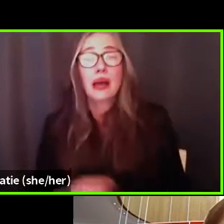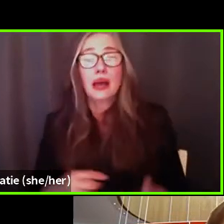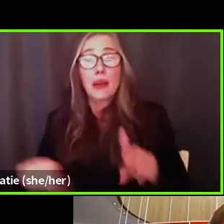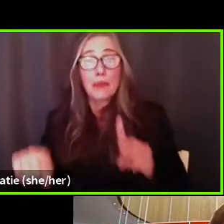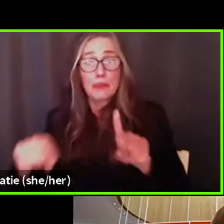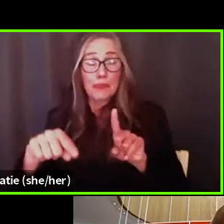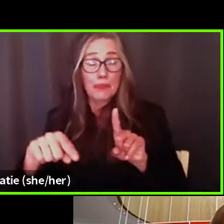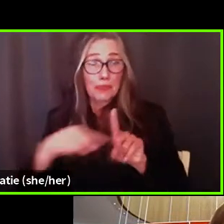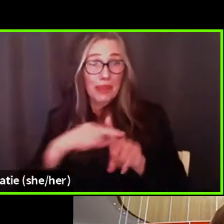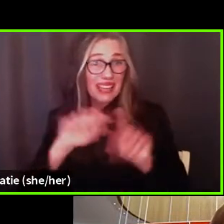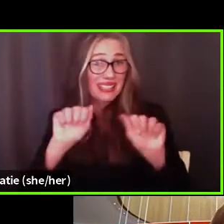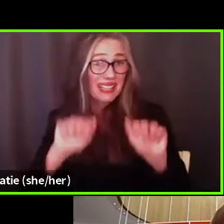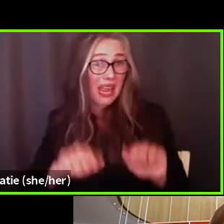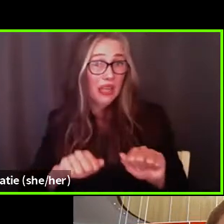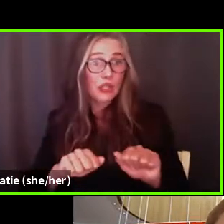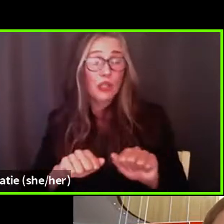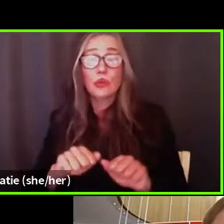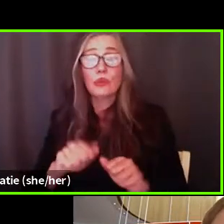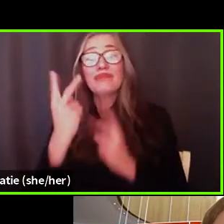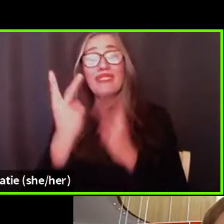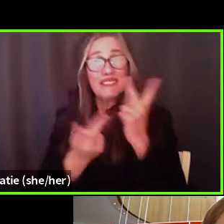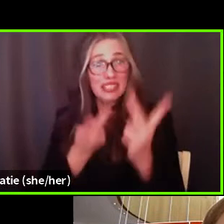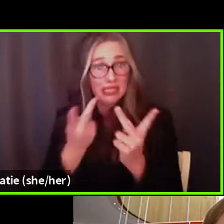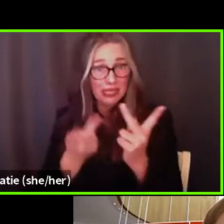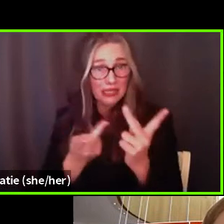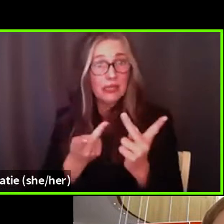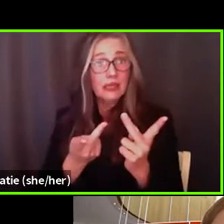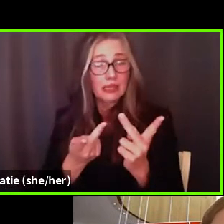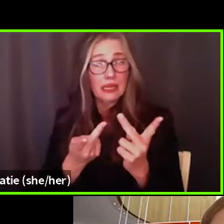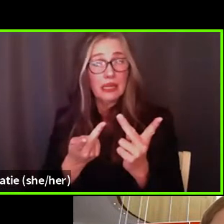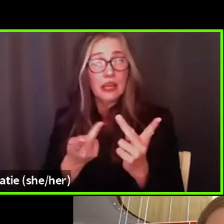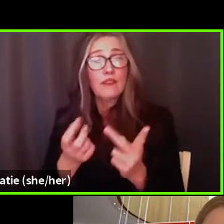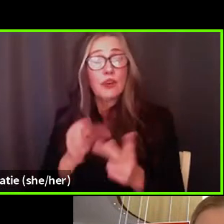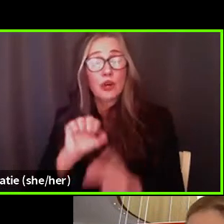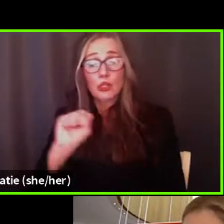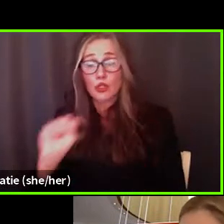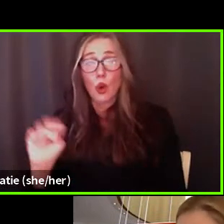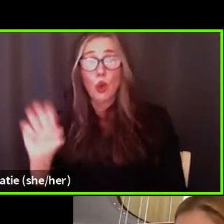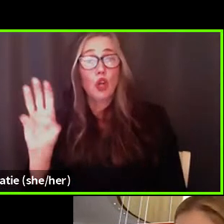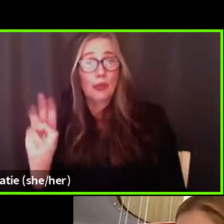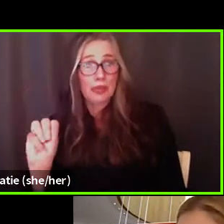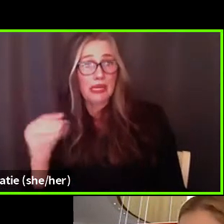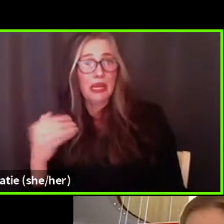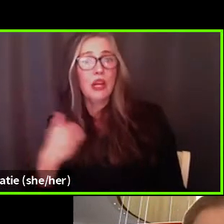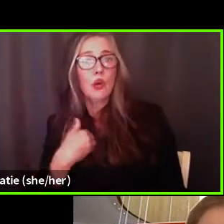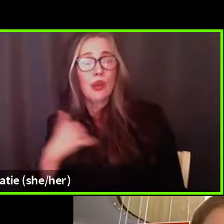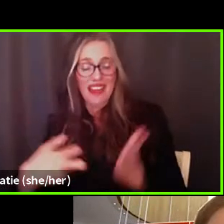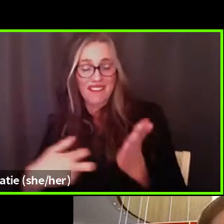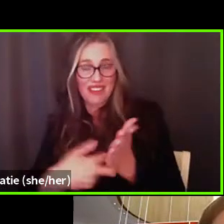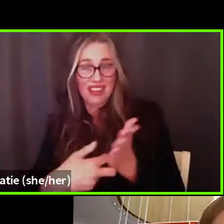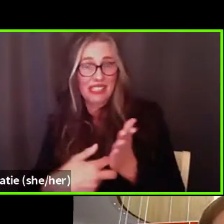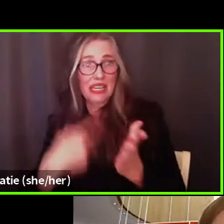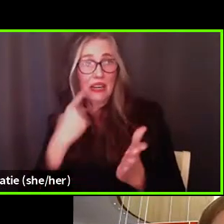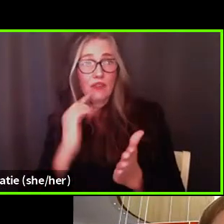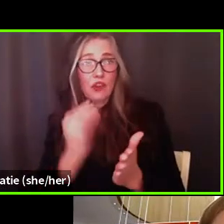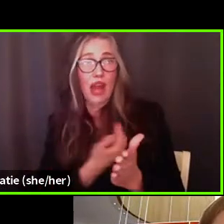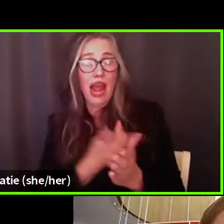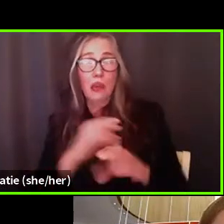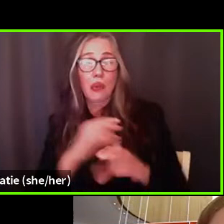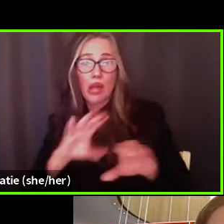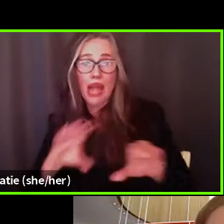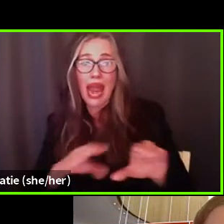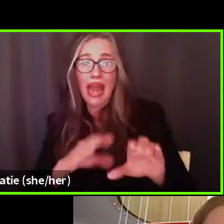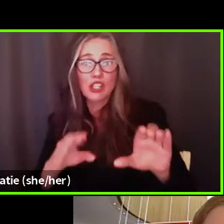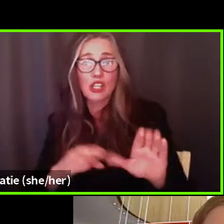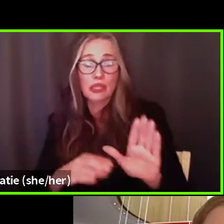and we have a social media toolkit that is also included in our action alert that includes um very simply you can